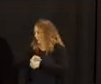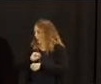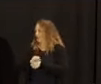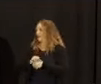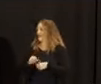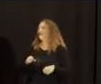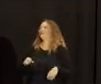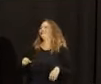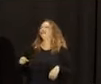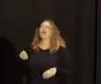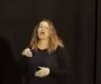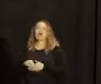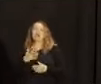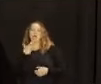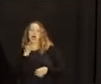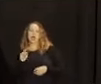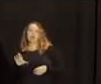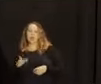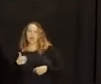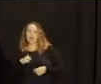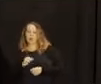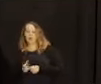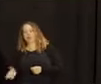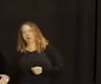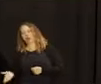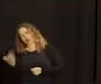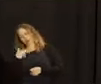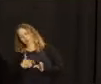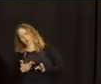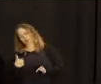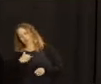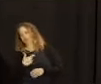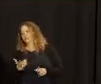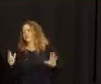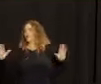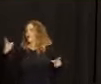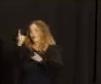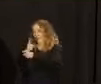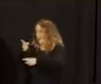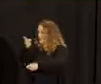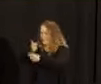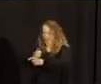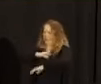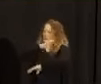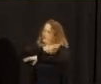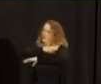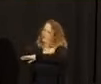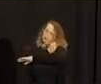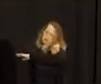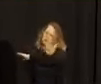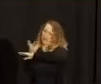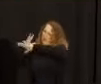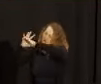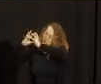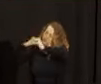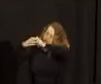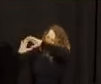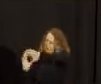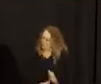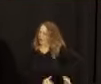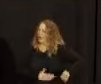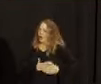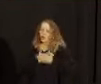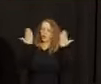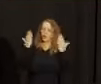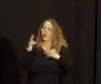important, resources. Just burn the table down and build something new. Burn it down. Burn the table down and build a hot